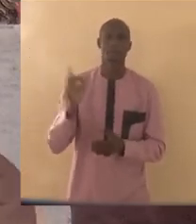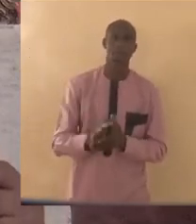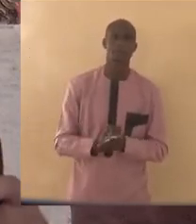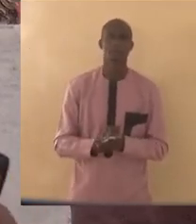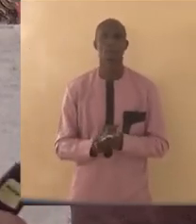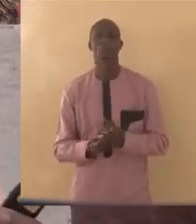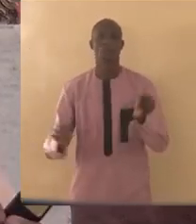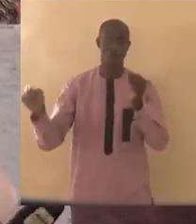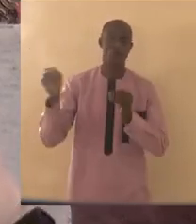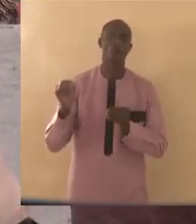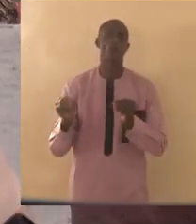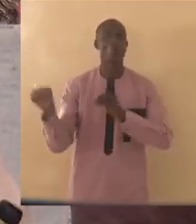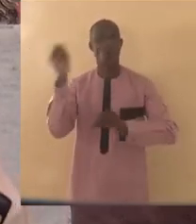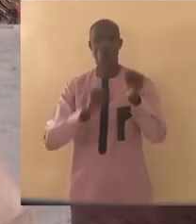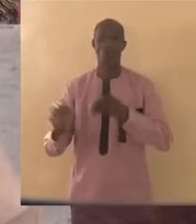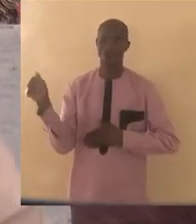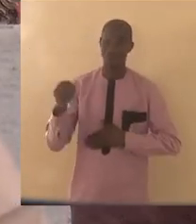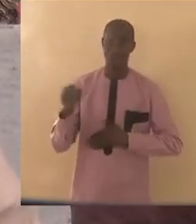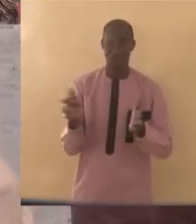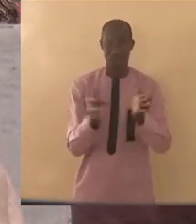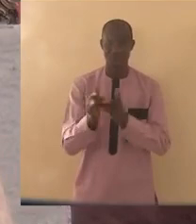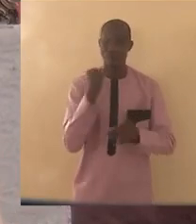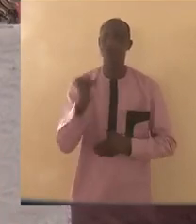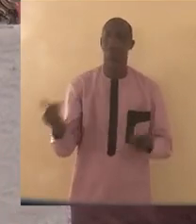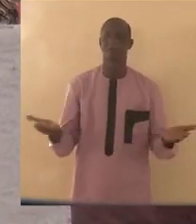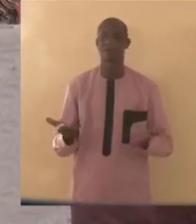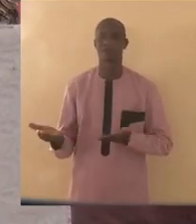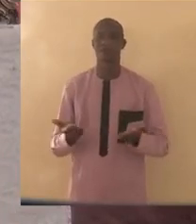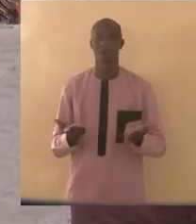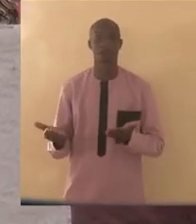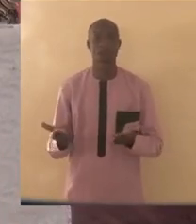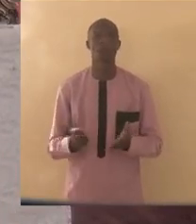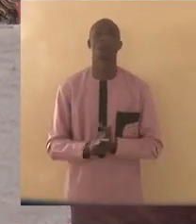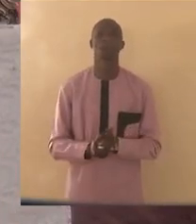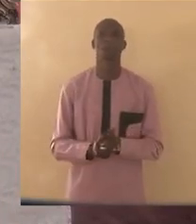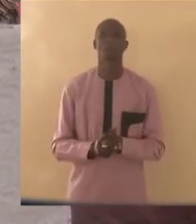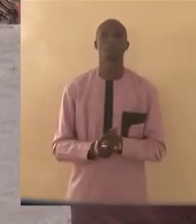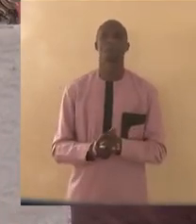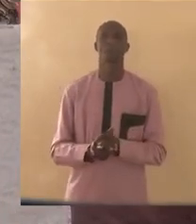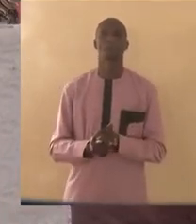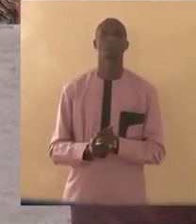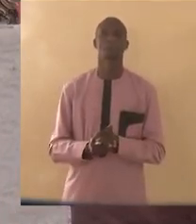Spirit. Oh yes, Jesus is